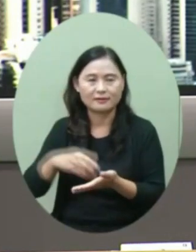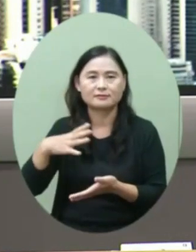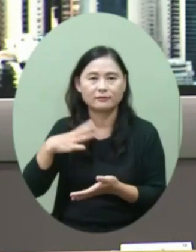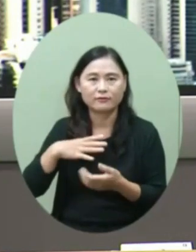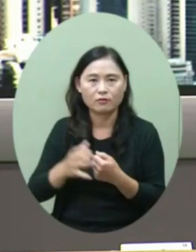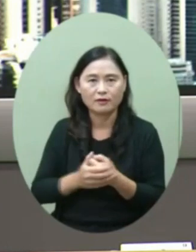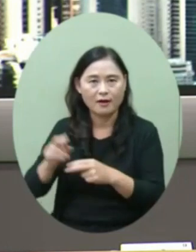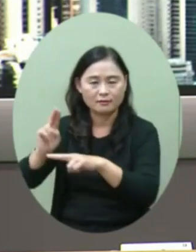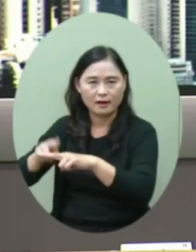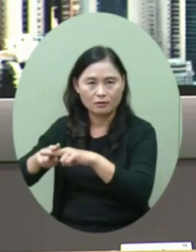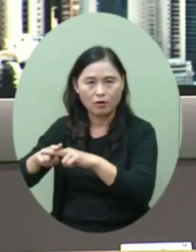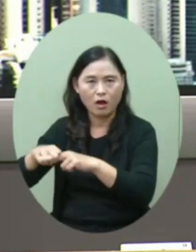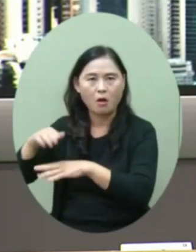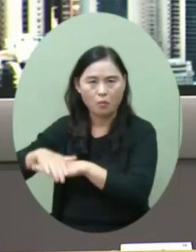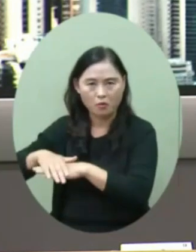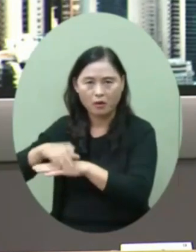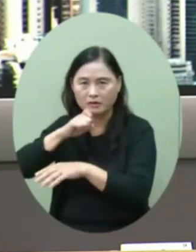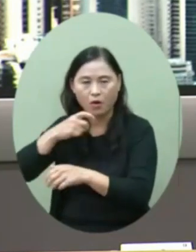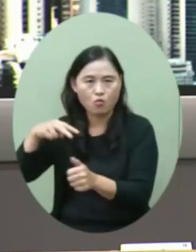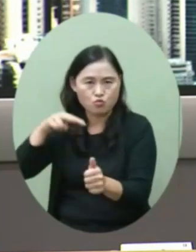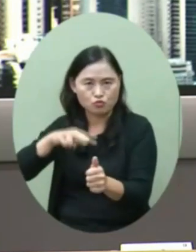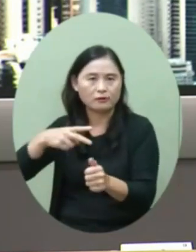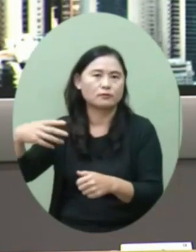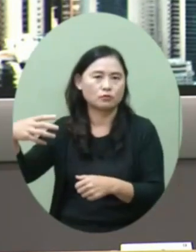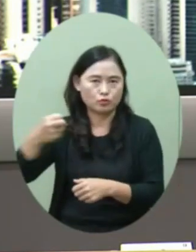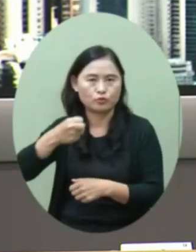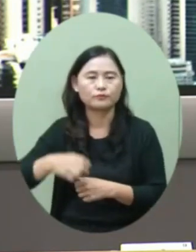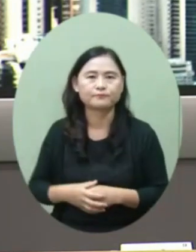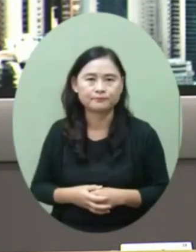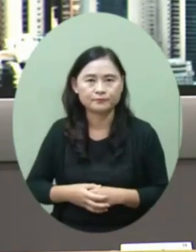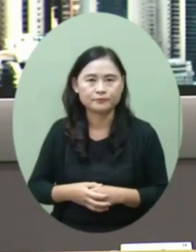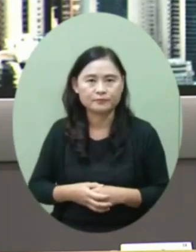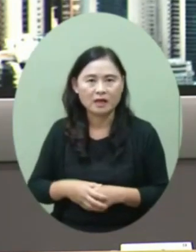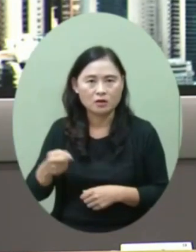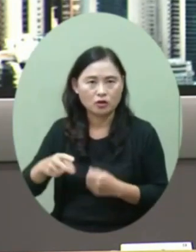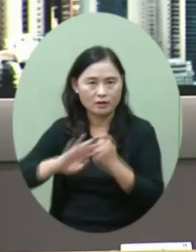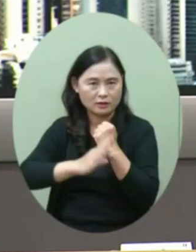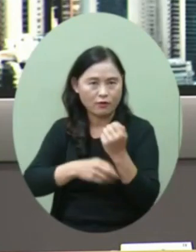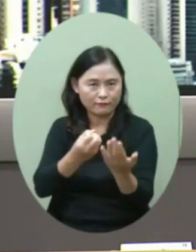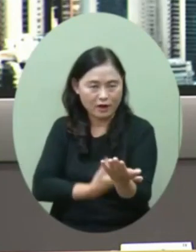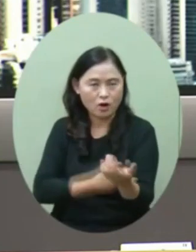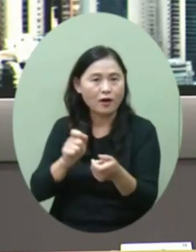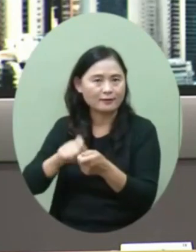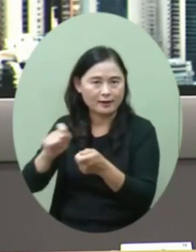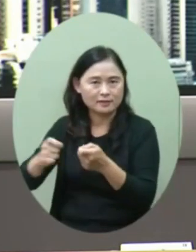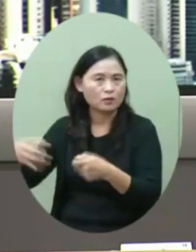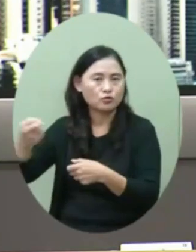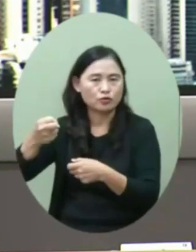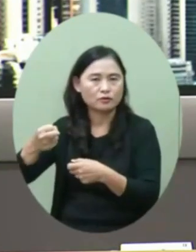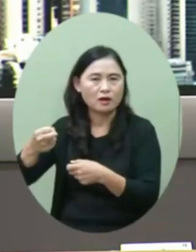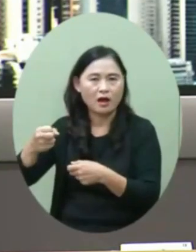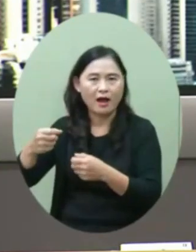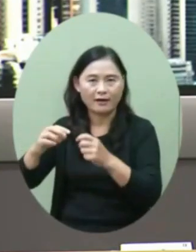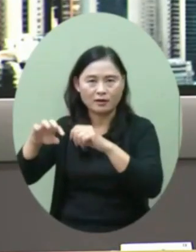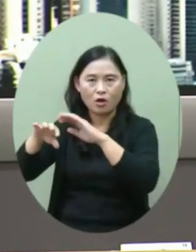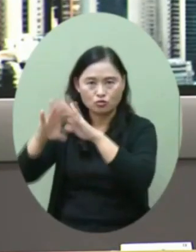SAR. And as I said, there will be a handful of cases under specified circumstances when